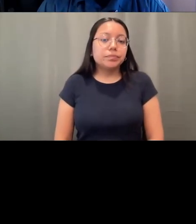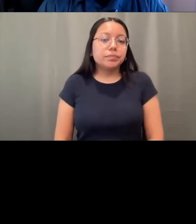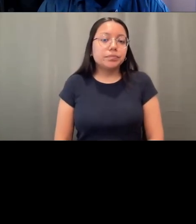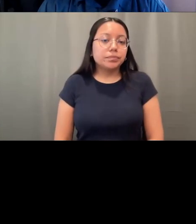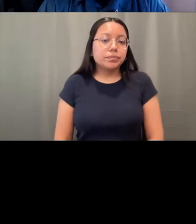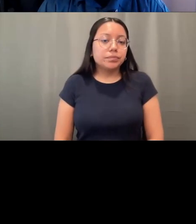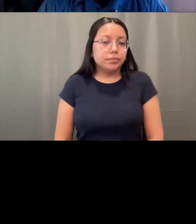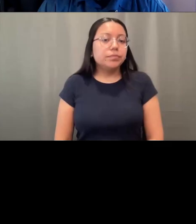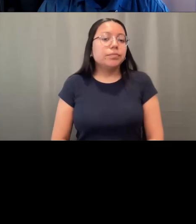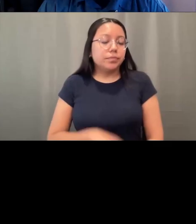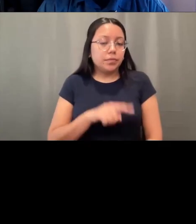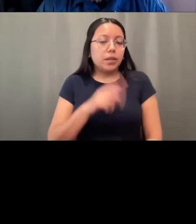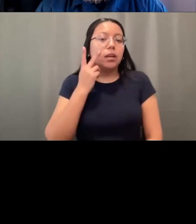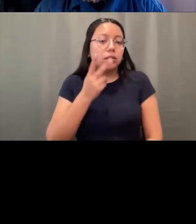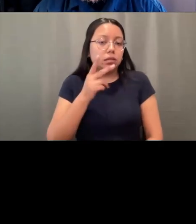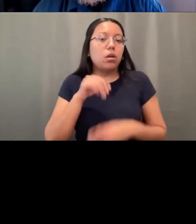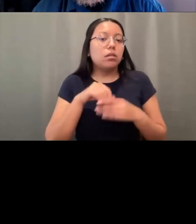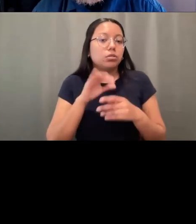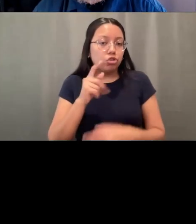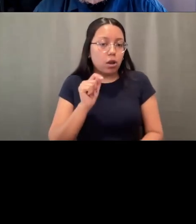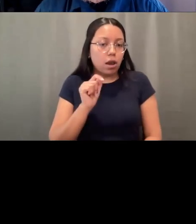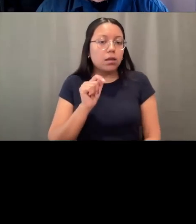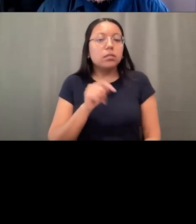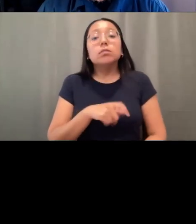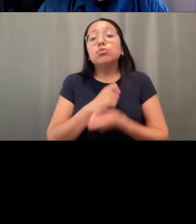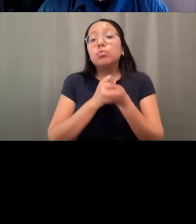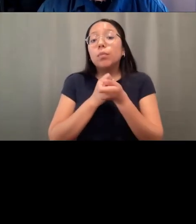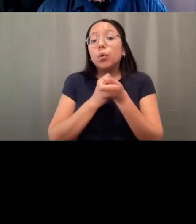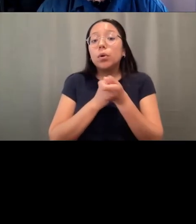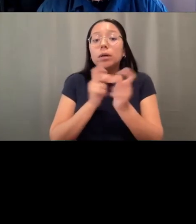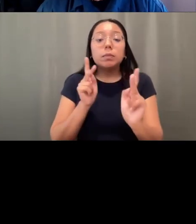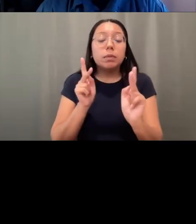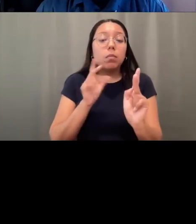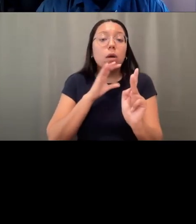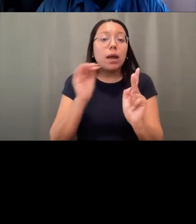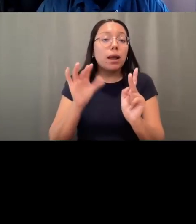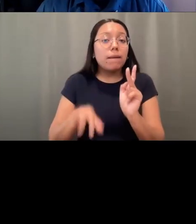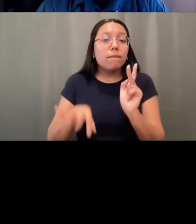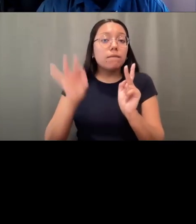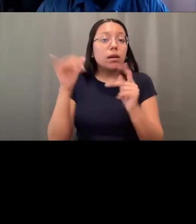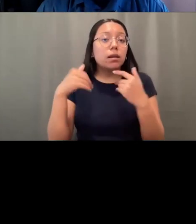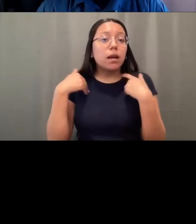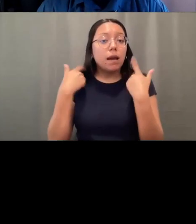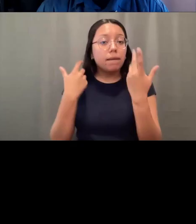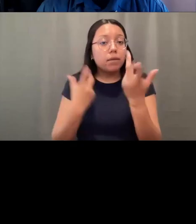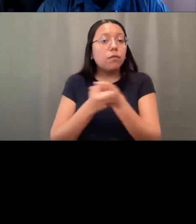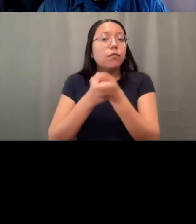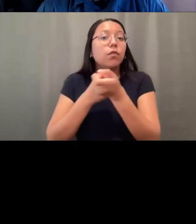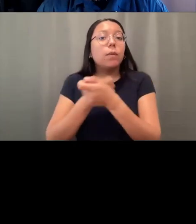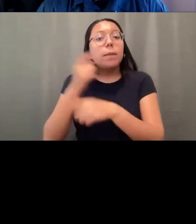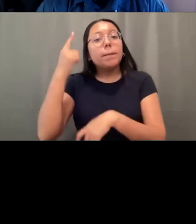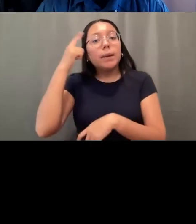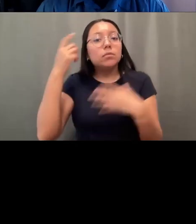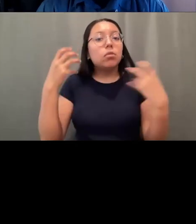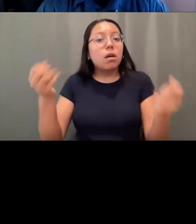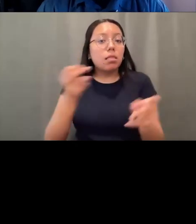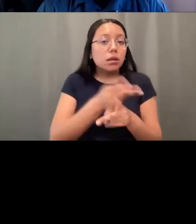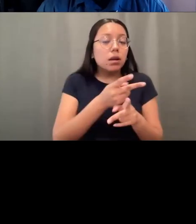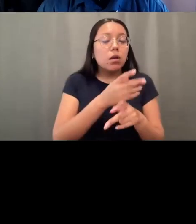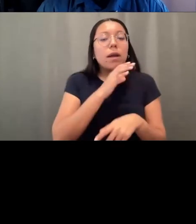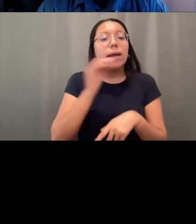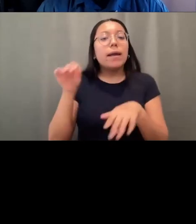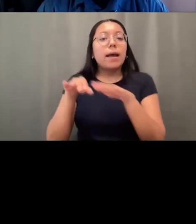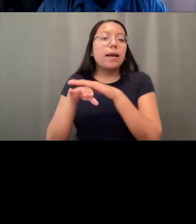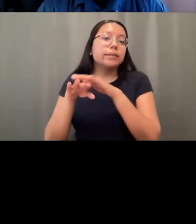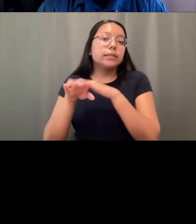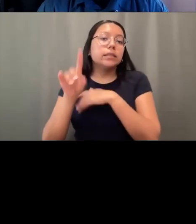So I'm seeing in the chat, supporting folks in finding affirming mental health care and accessing affirming community so that they have